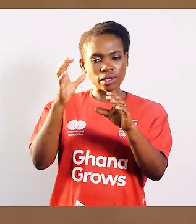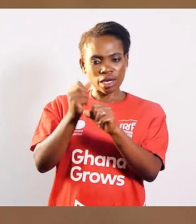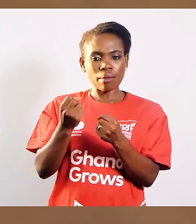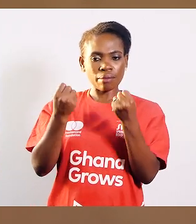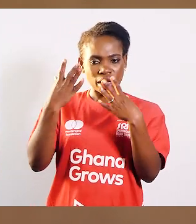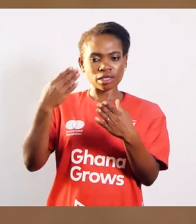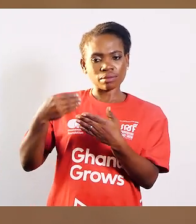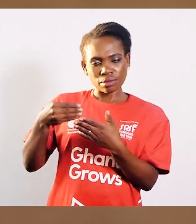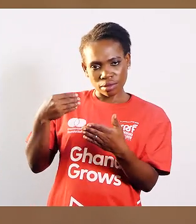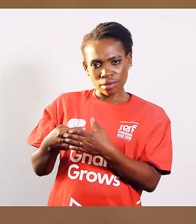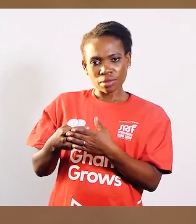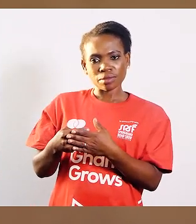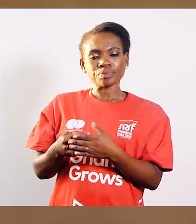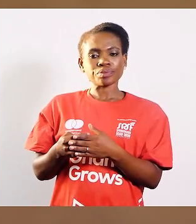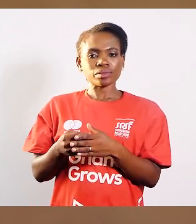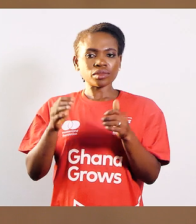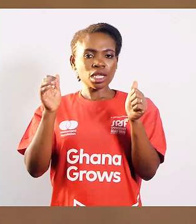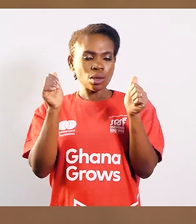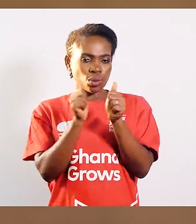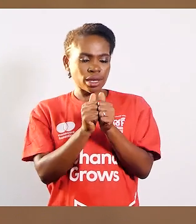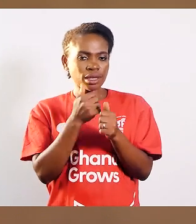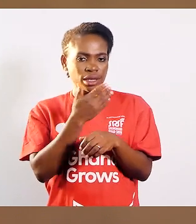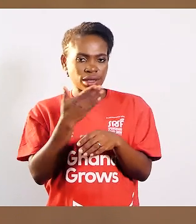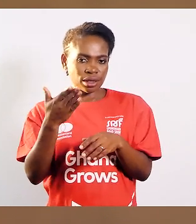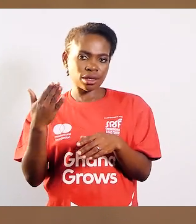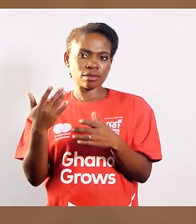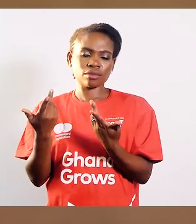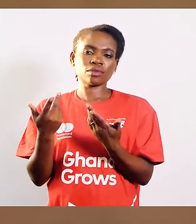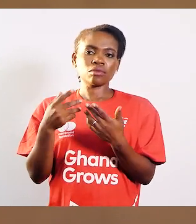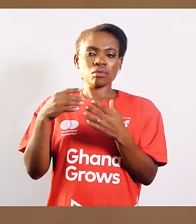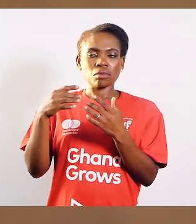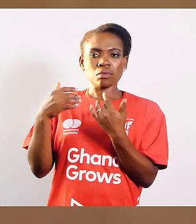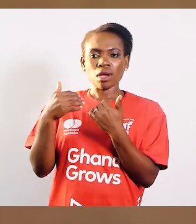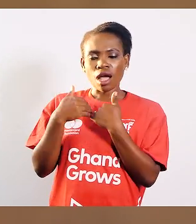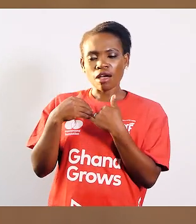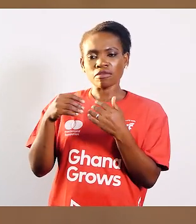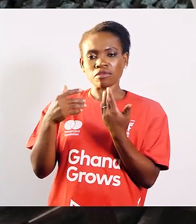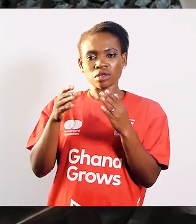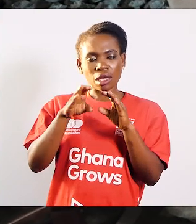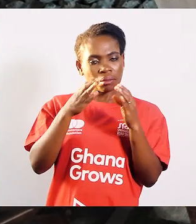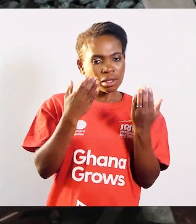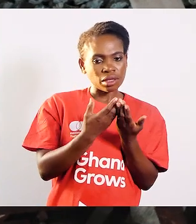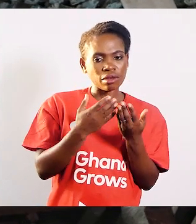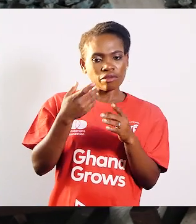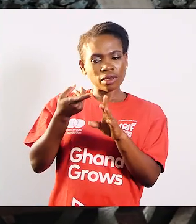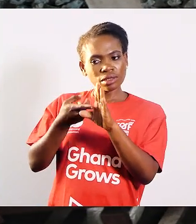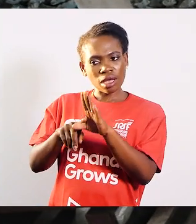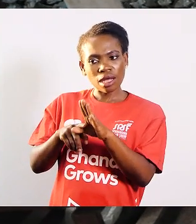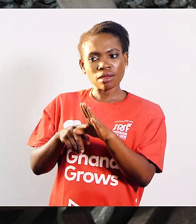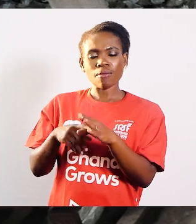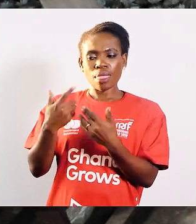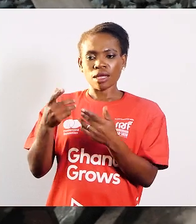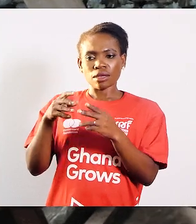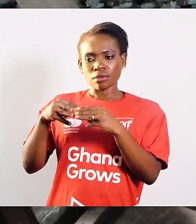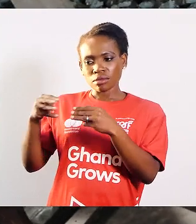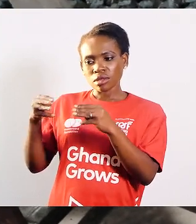composting, you can the revenue streams in the industry you can make from sales of compost bags. Okay. Yes, we'll show